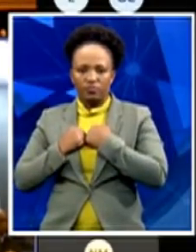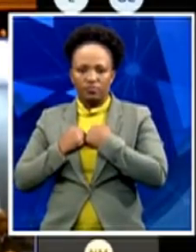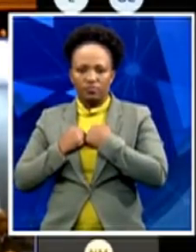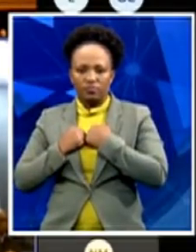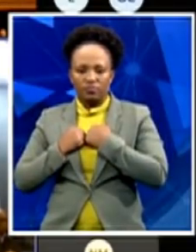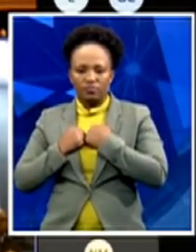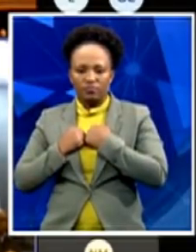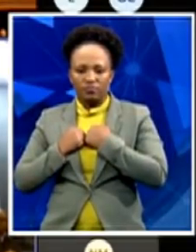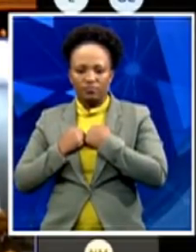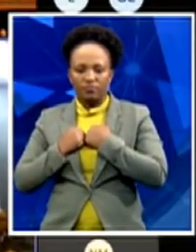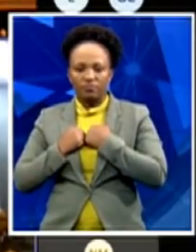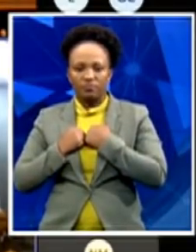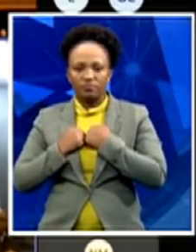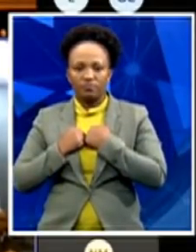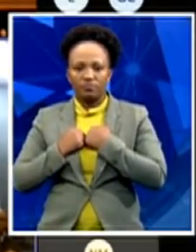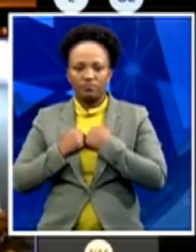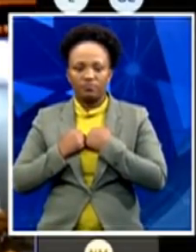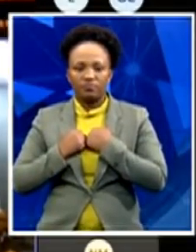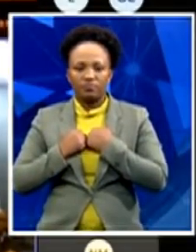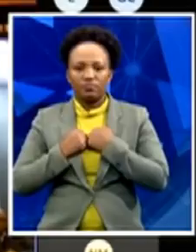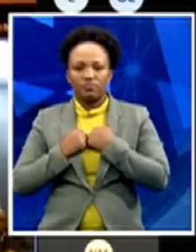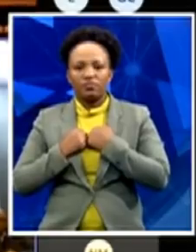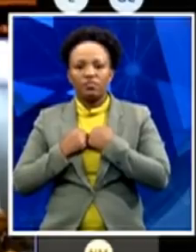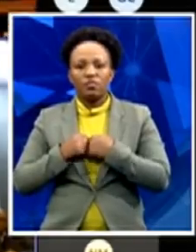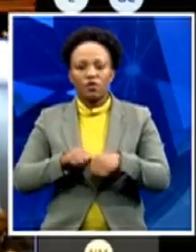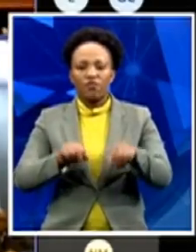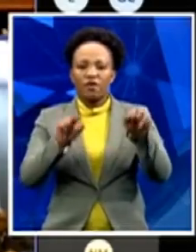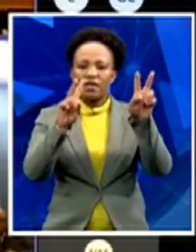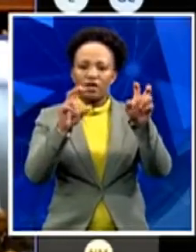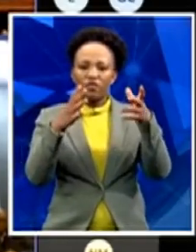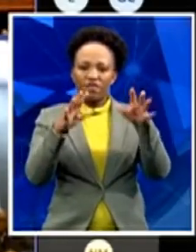issues that were dealt with in respect of the intervention application.